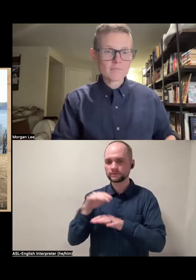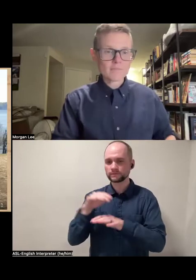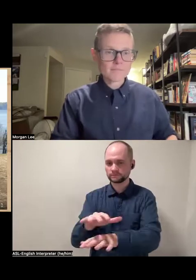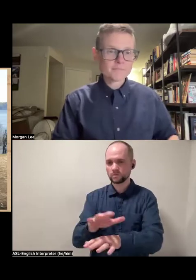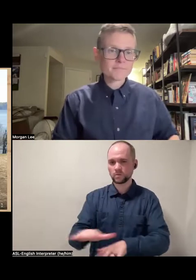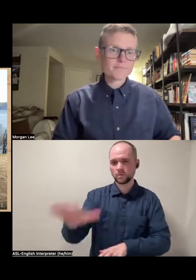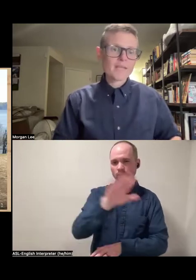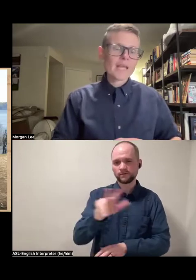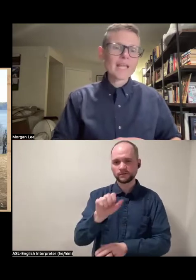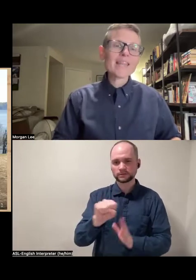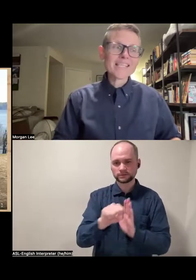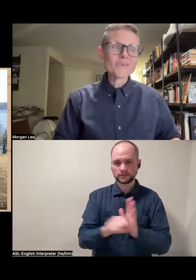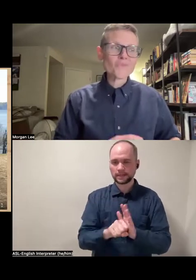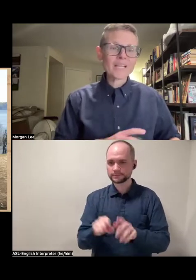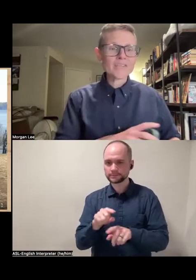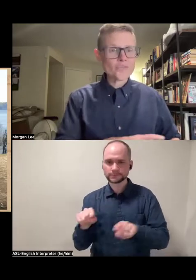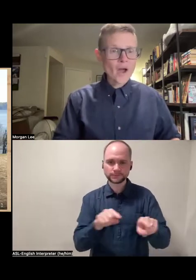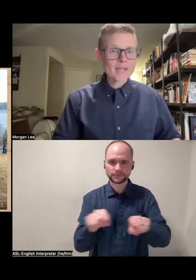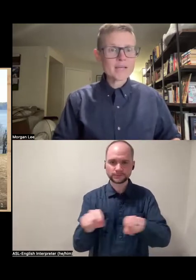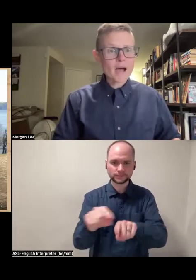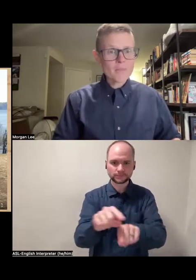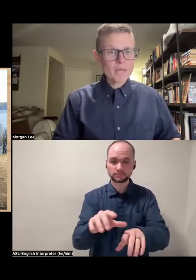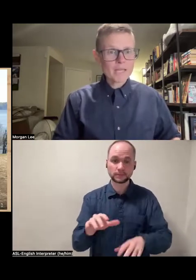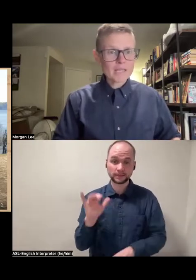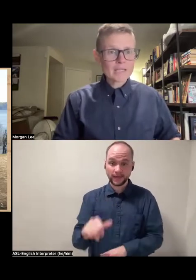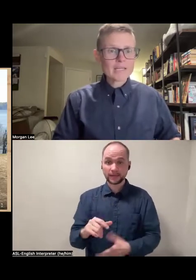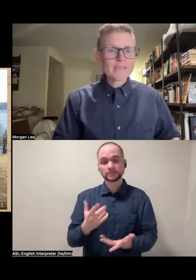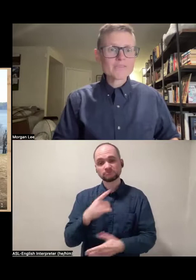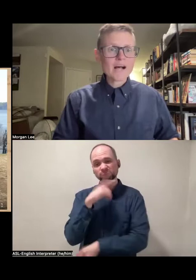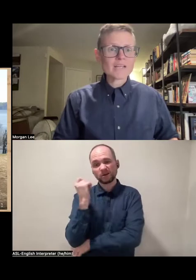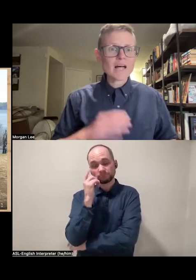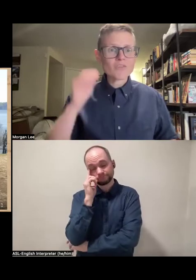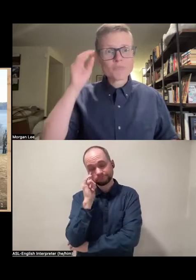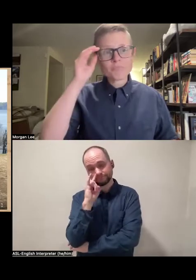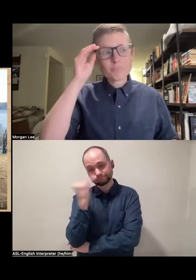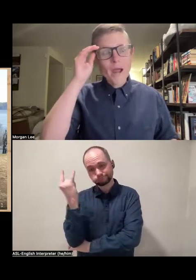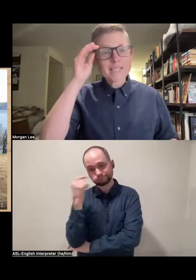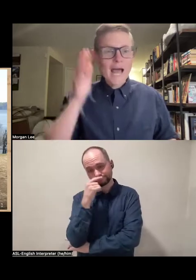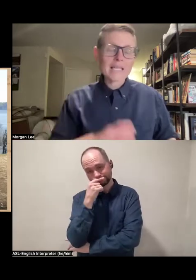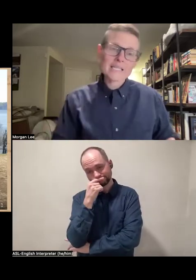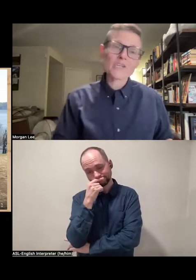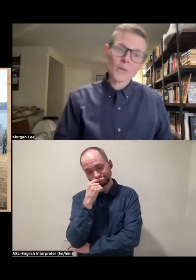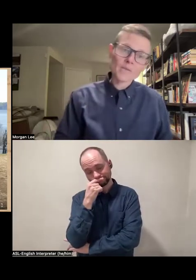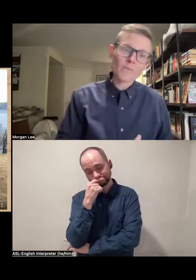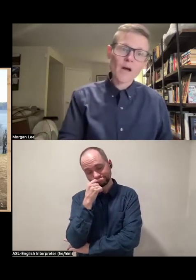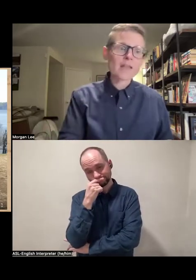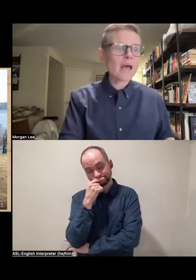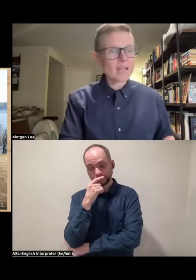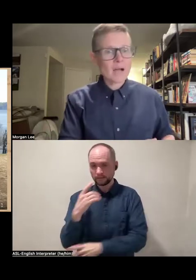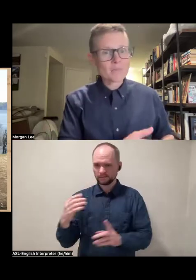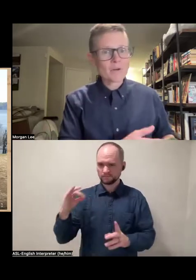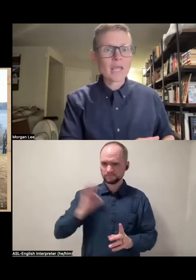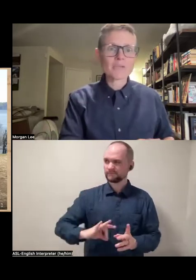Virginia. And that's a really dry topic. There's not a lot of practicality to it. We're not